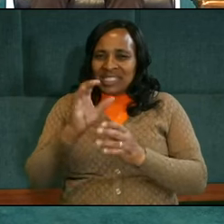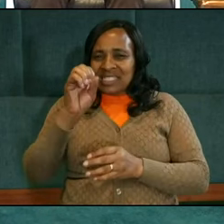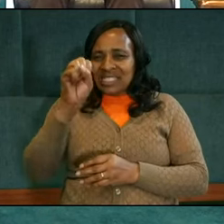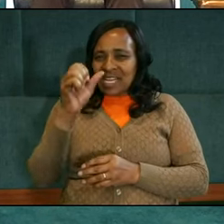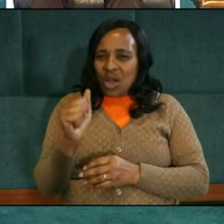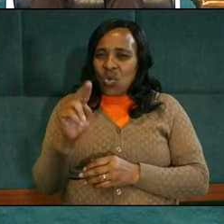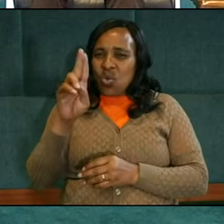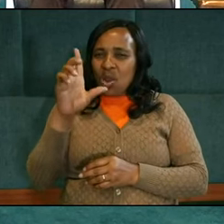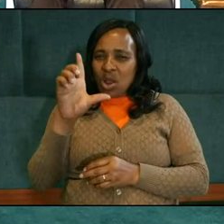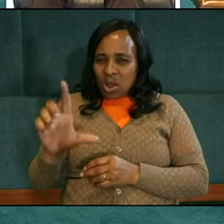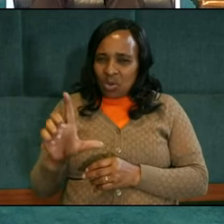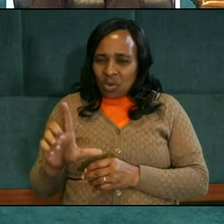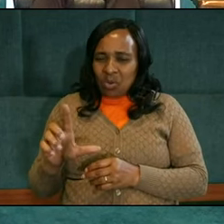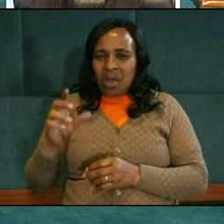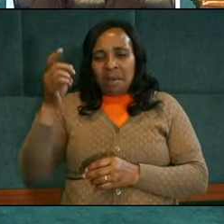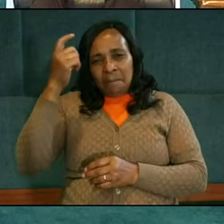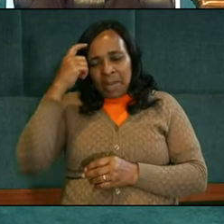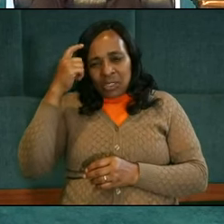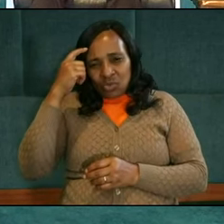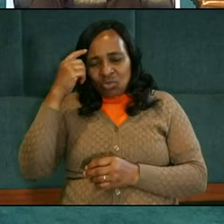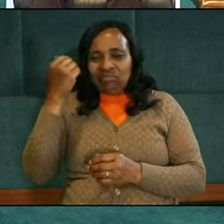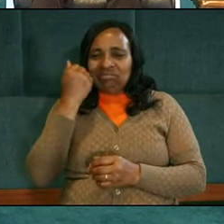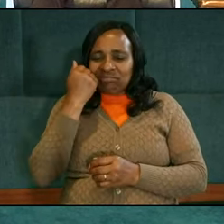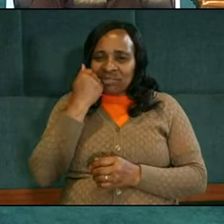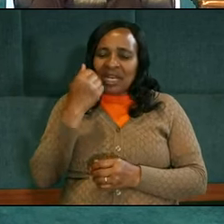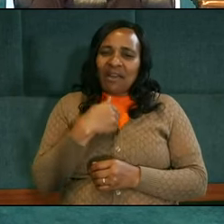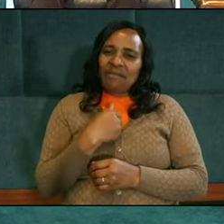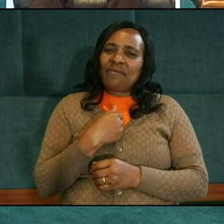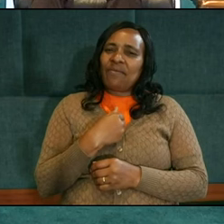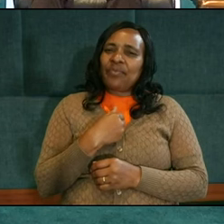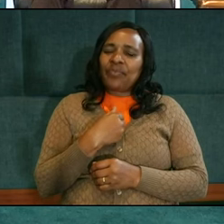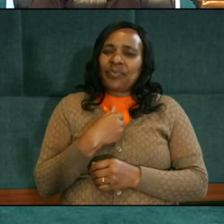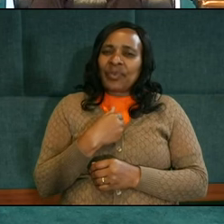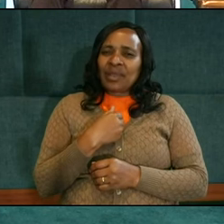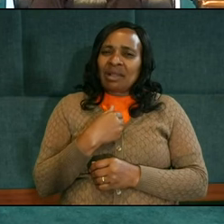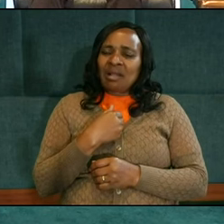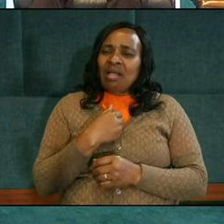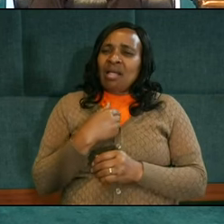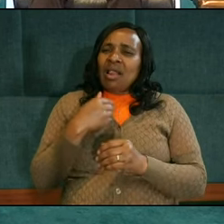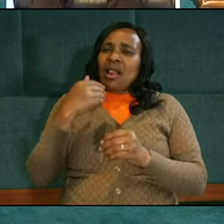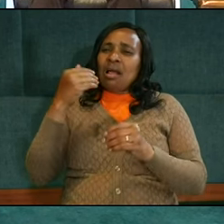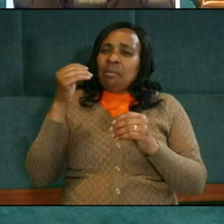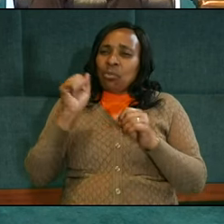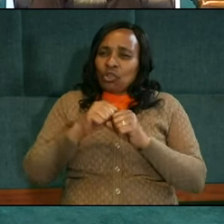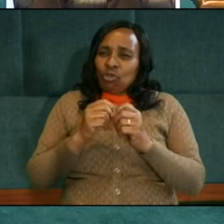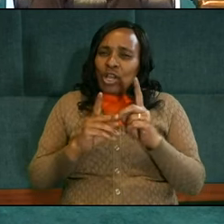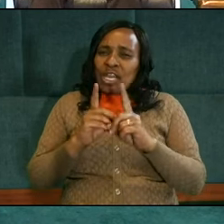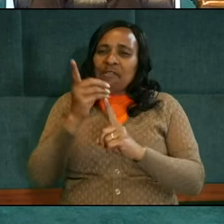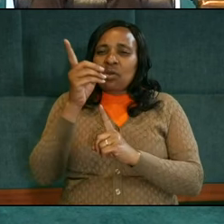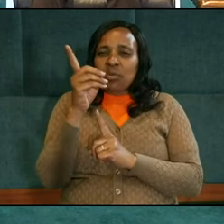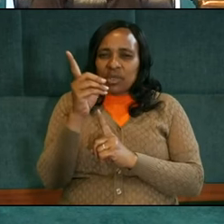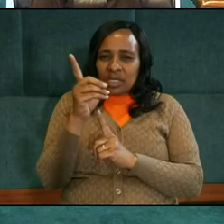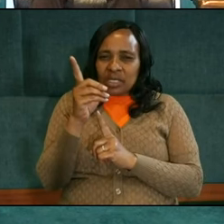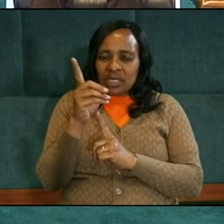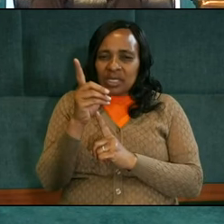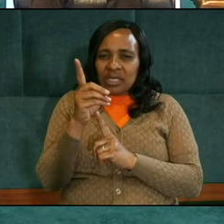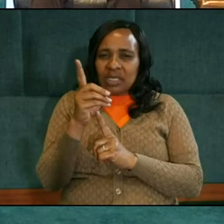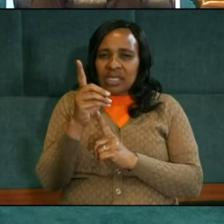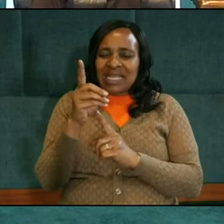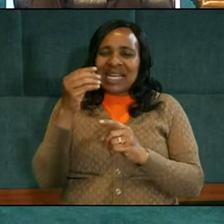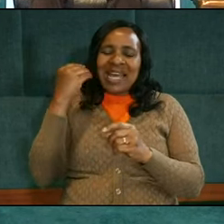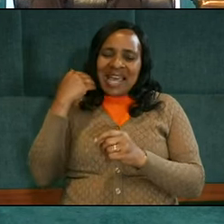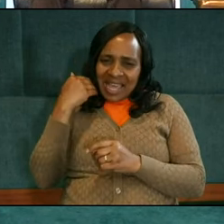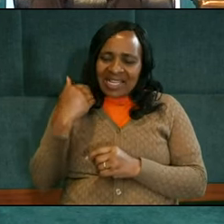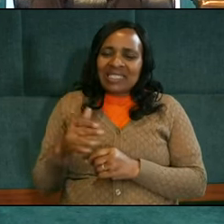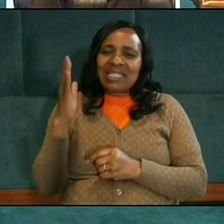actually battled mental illness, okay? And he also developed pathological